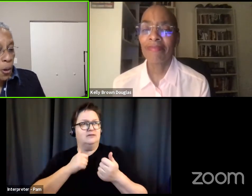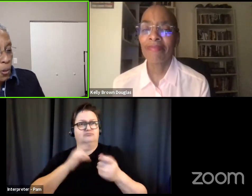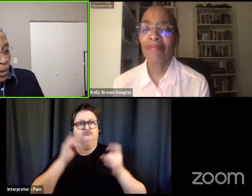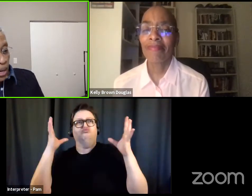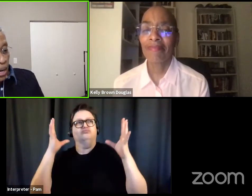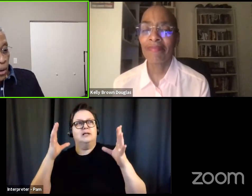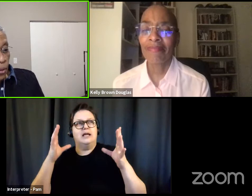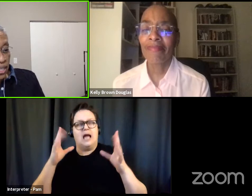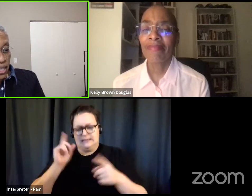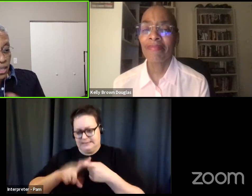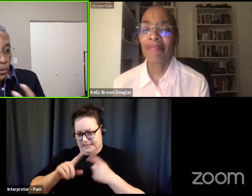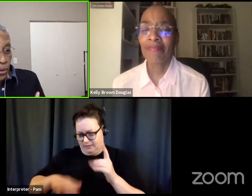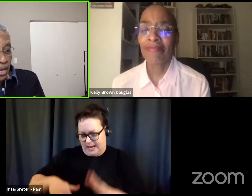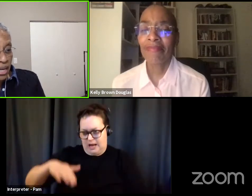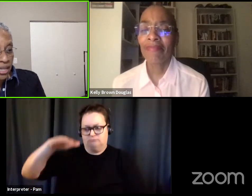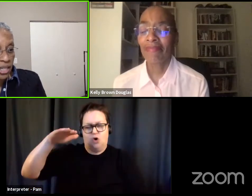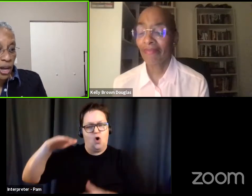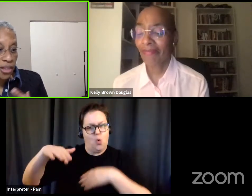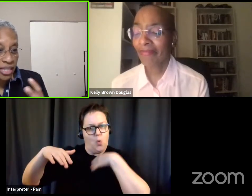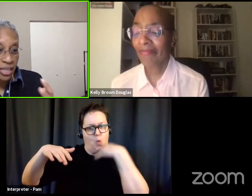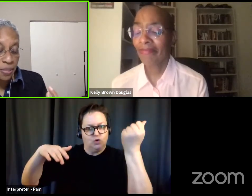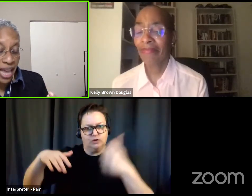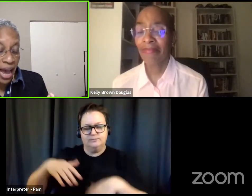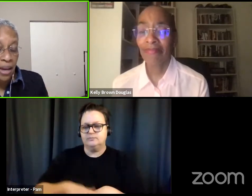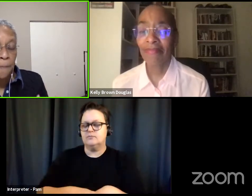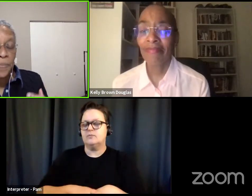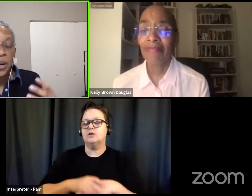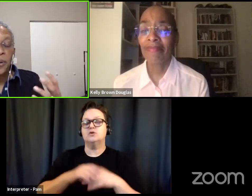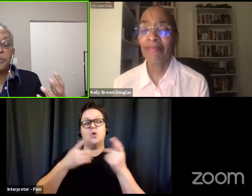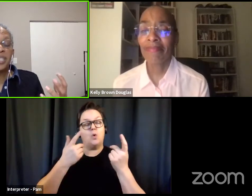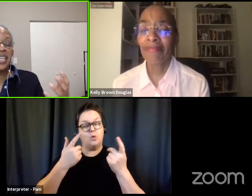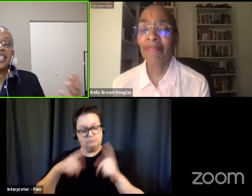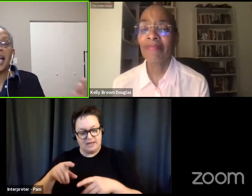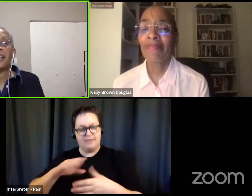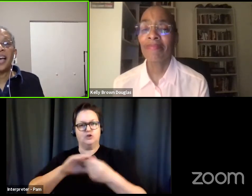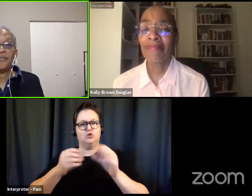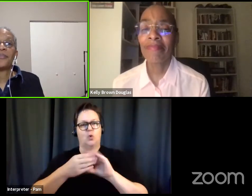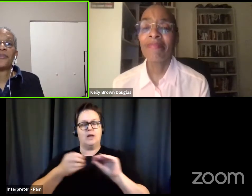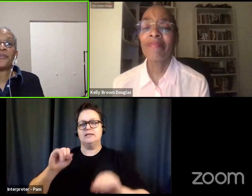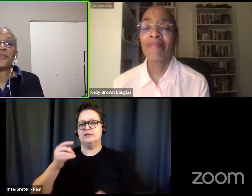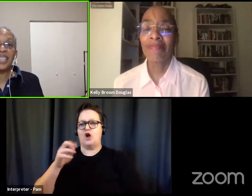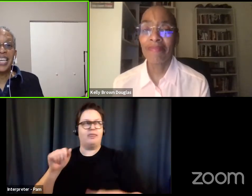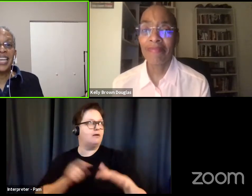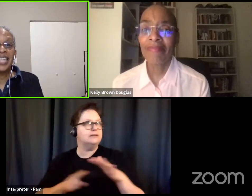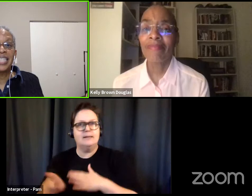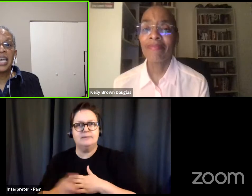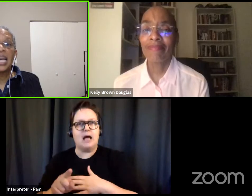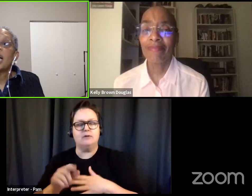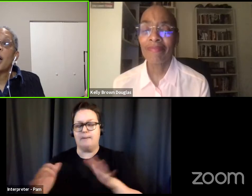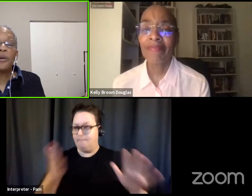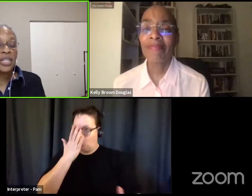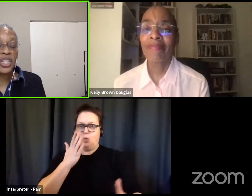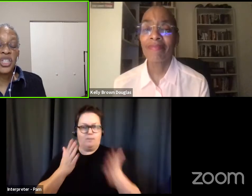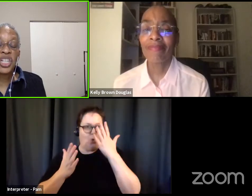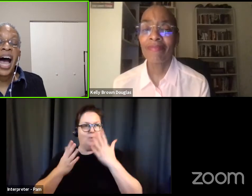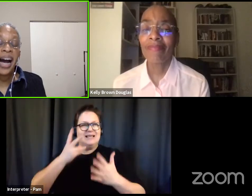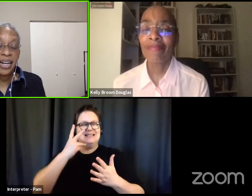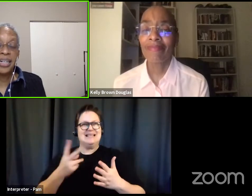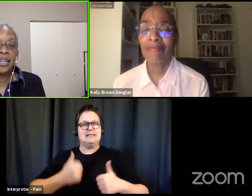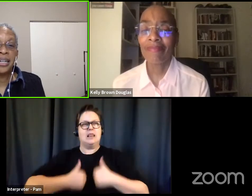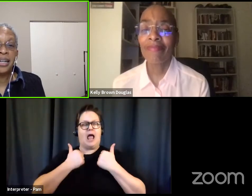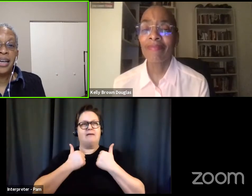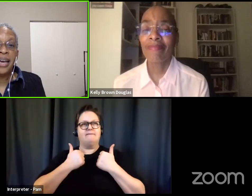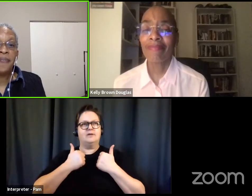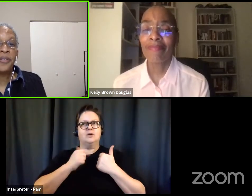So according to the story, Siddhartha slips out and boom, sees how life really is, goes into